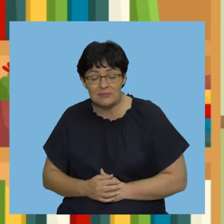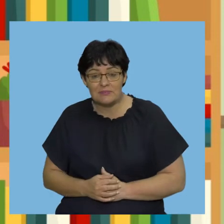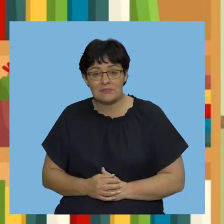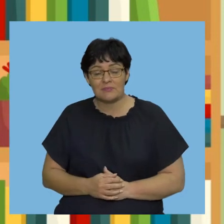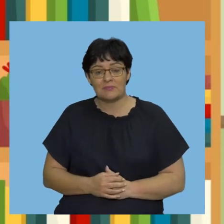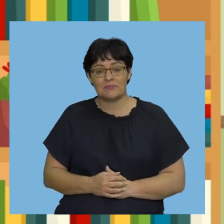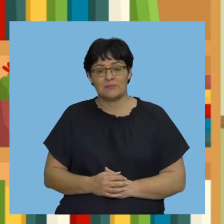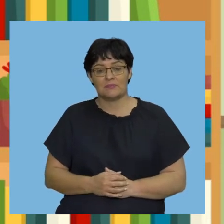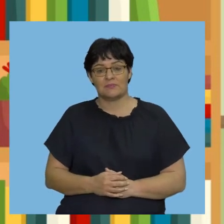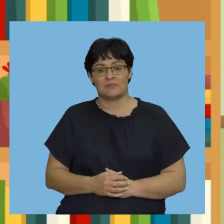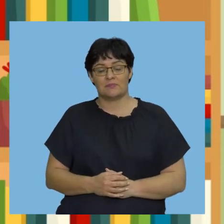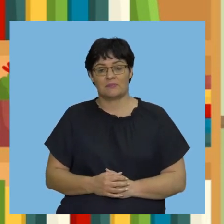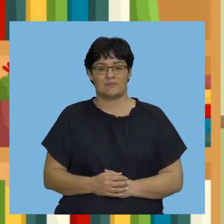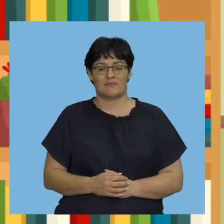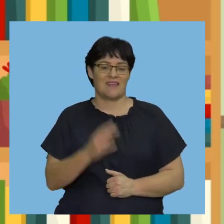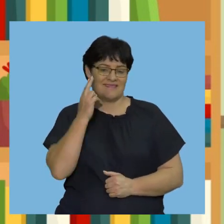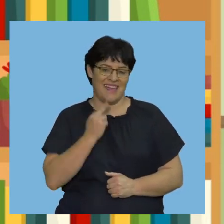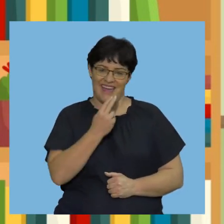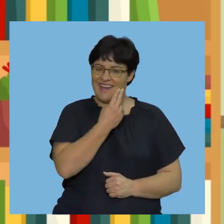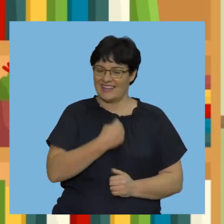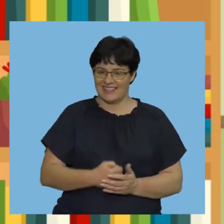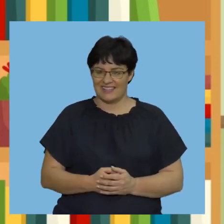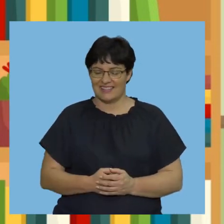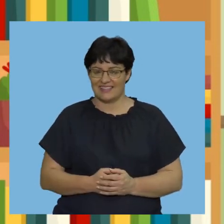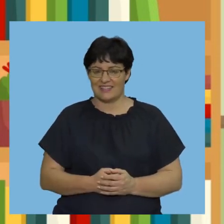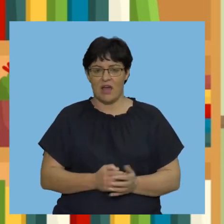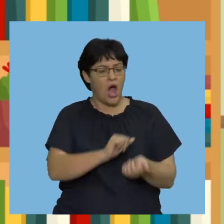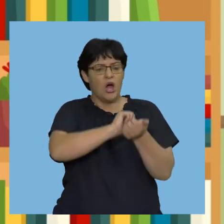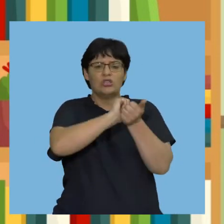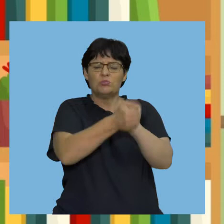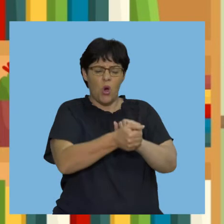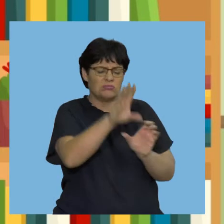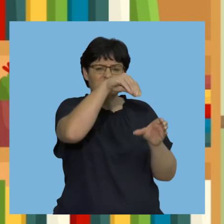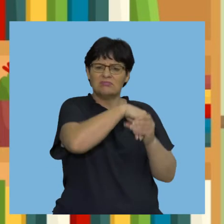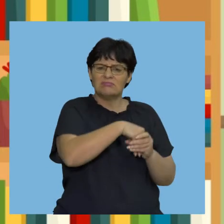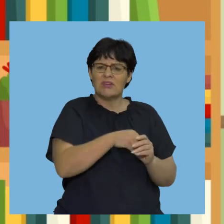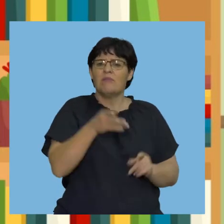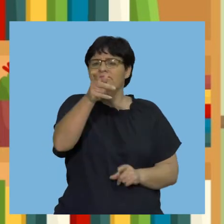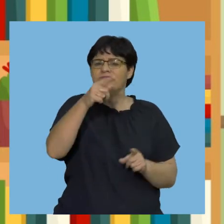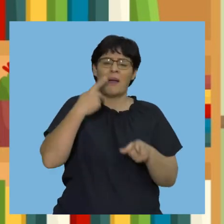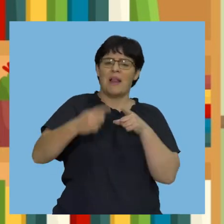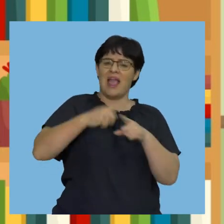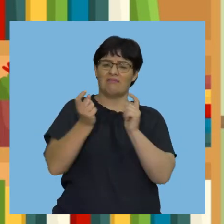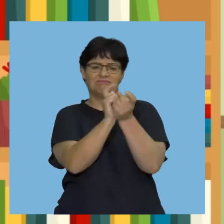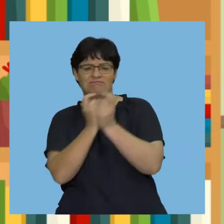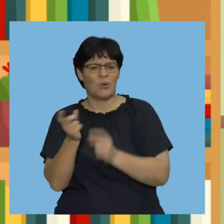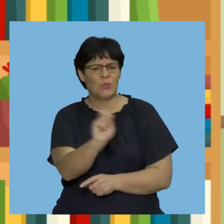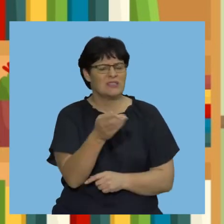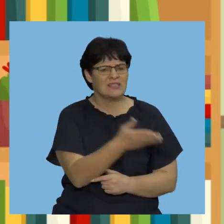her alarm that morning. Nice! What sports game was Nomsa supposed to be playing that